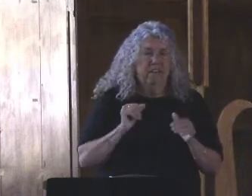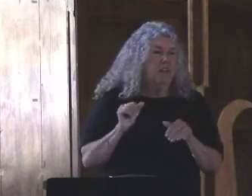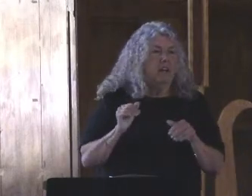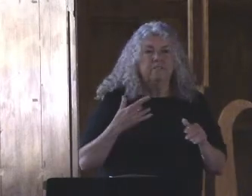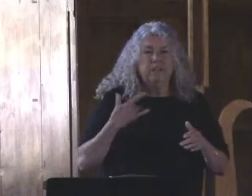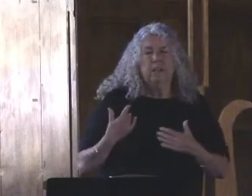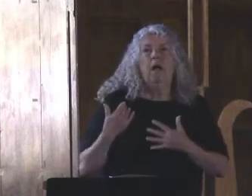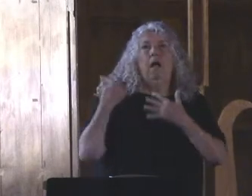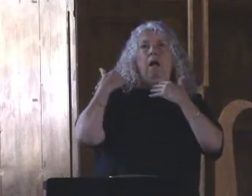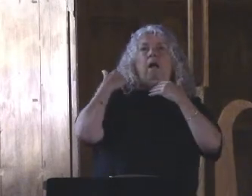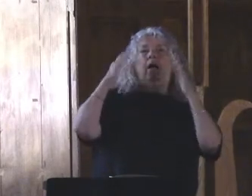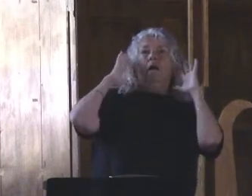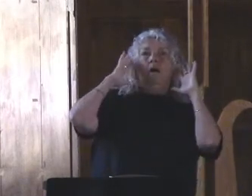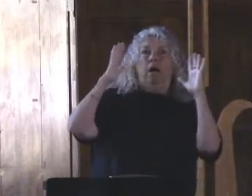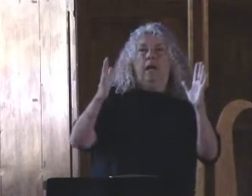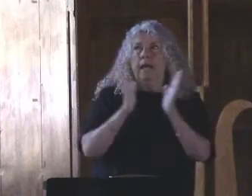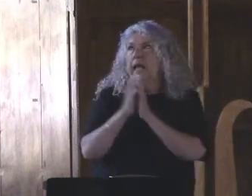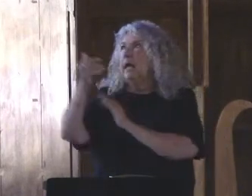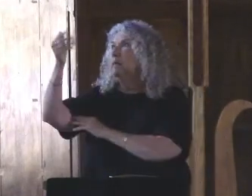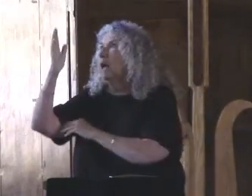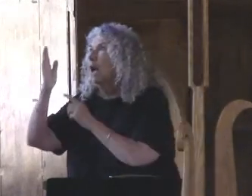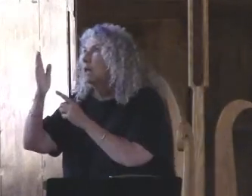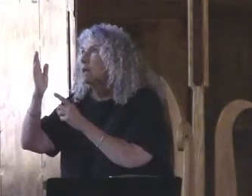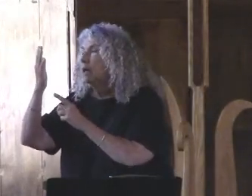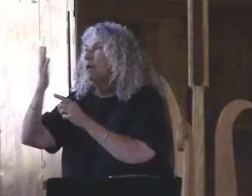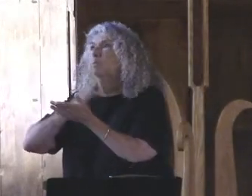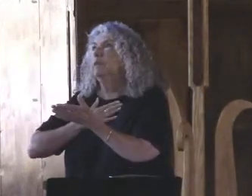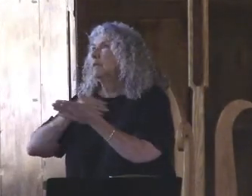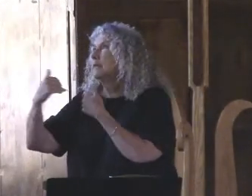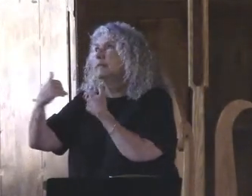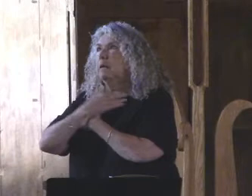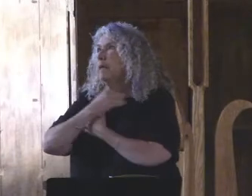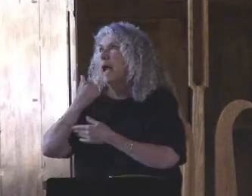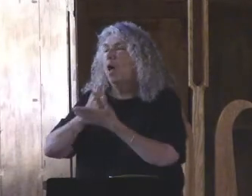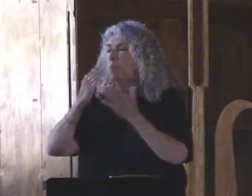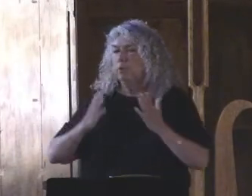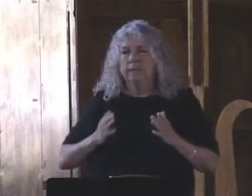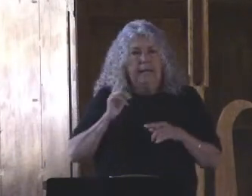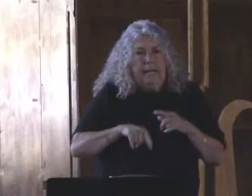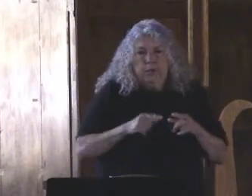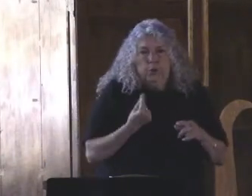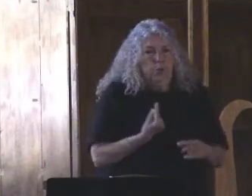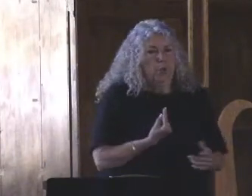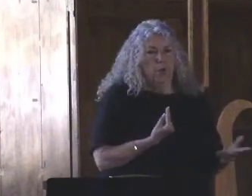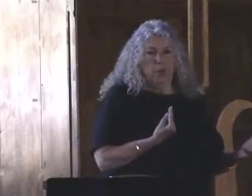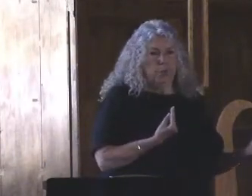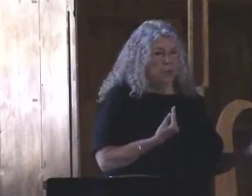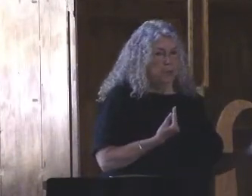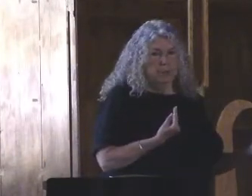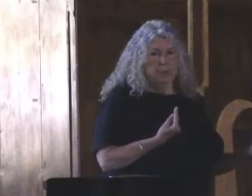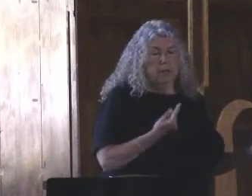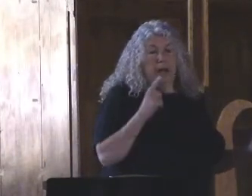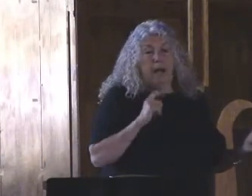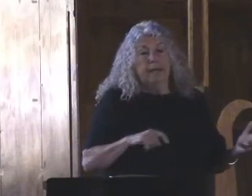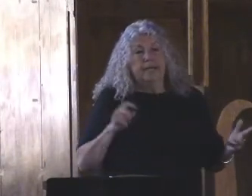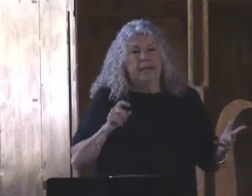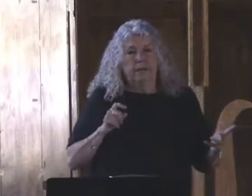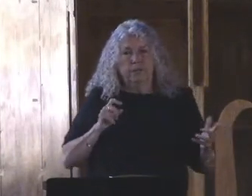overburdened by his mission, and he asks God, God, please send me some helpers. I can't do this all myself. I